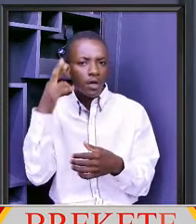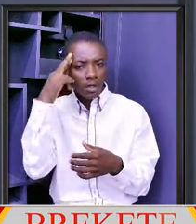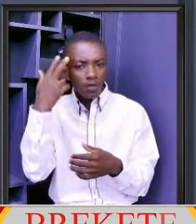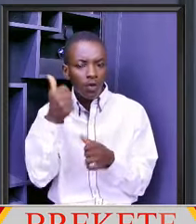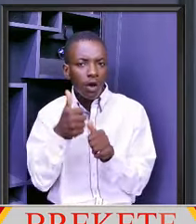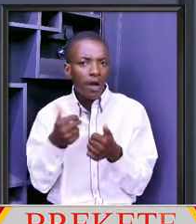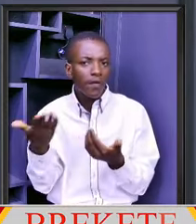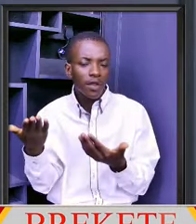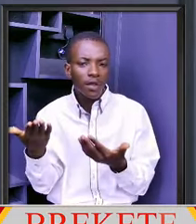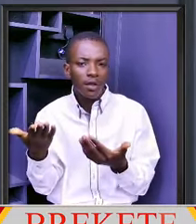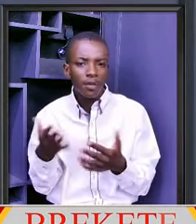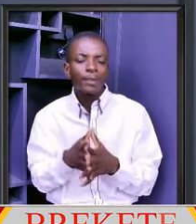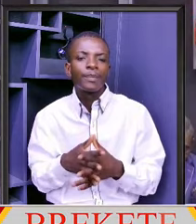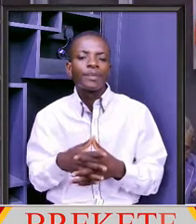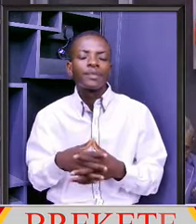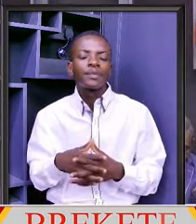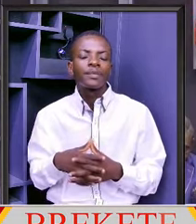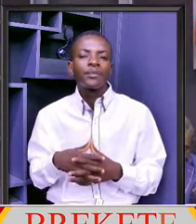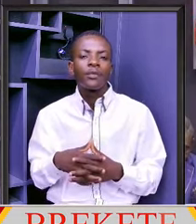reasons. Yes, sir.